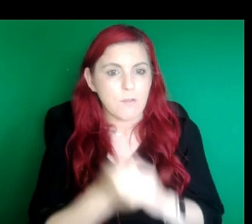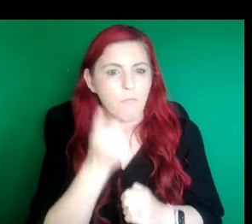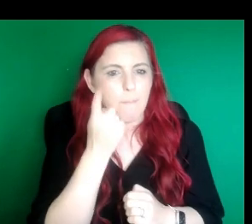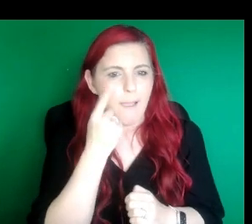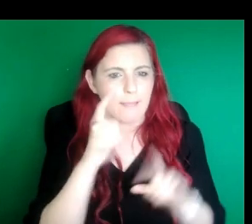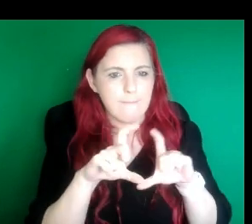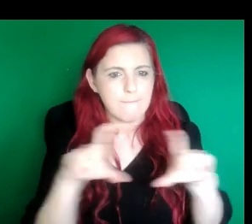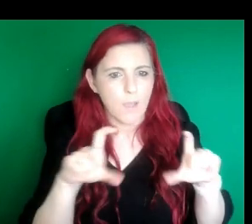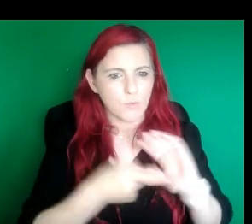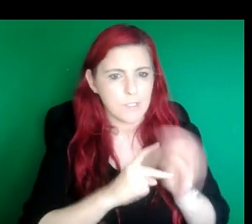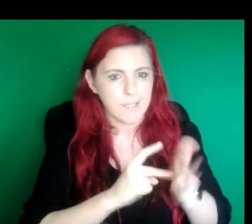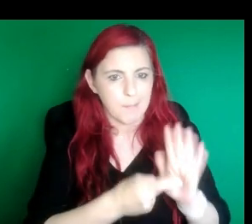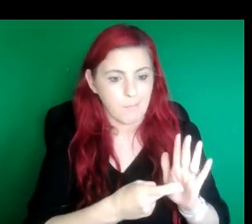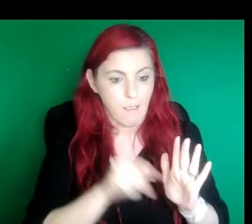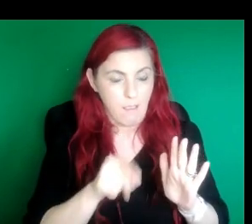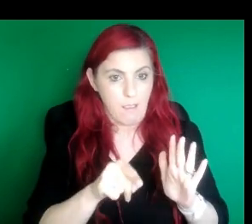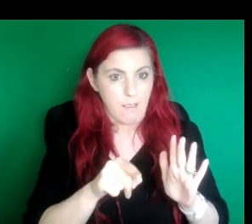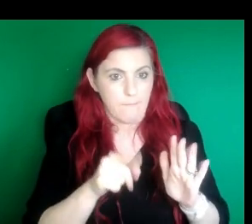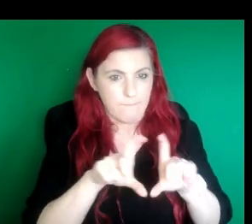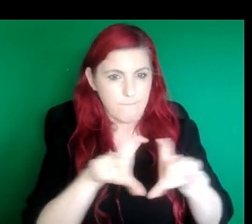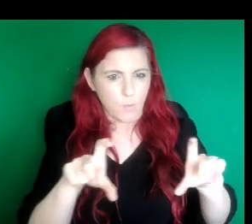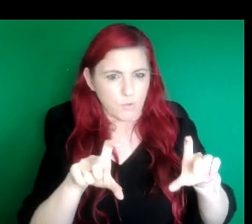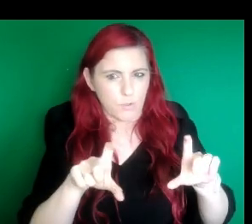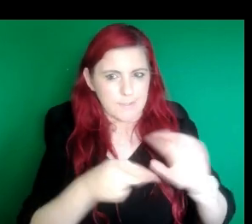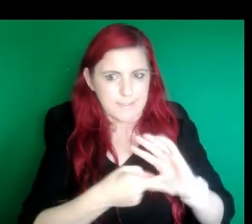pilot voucher scheme. So the voucher scheme is